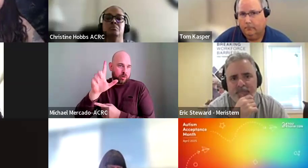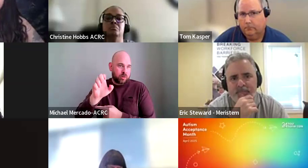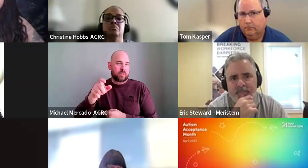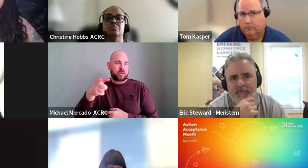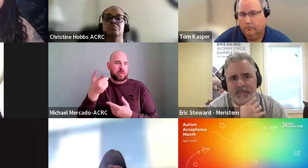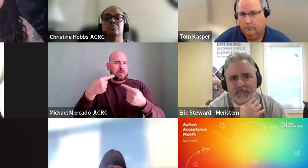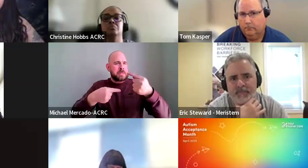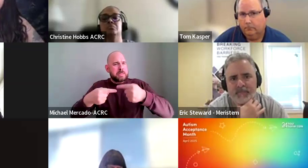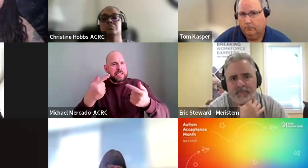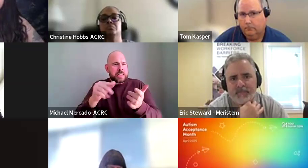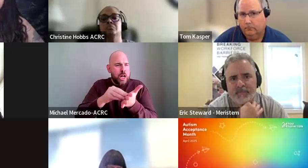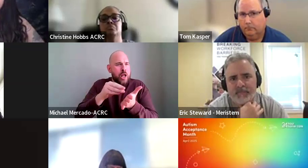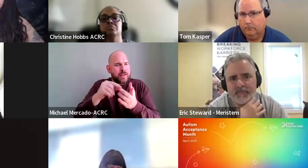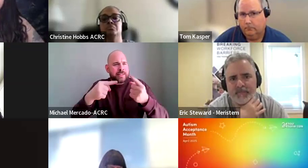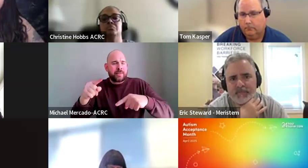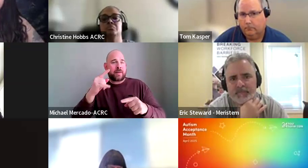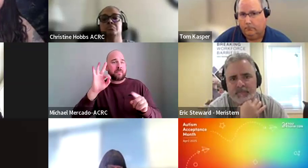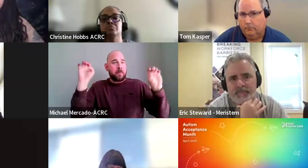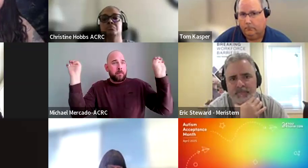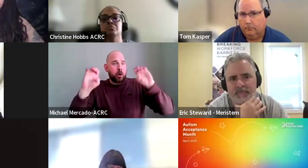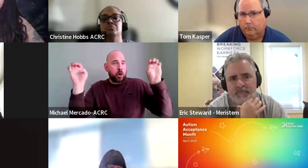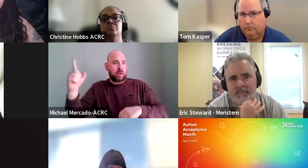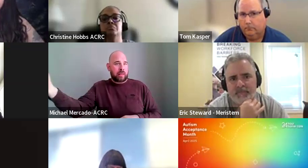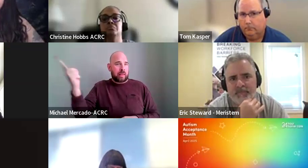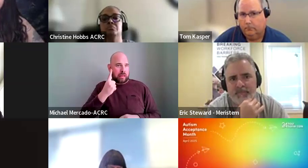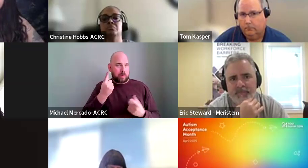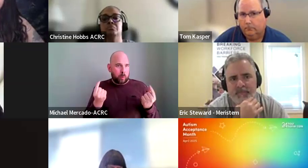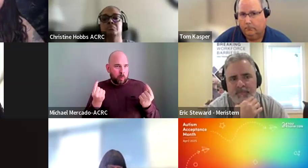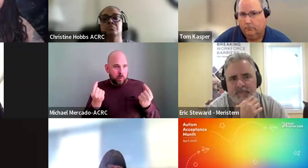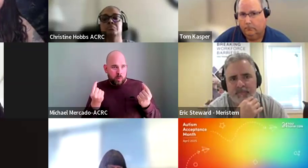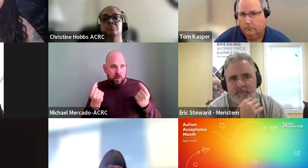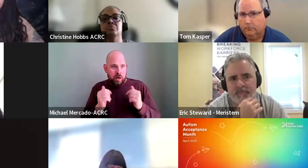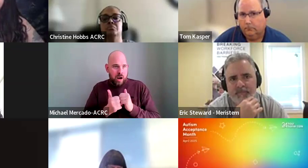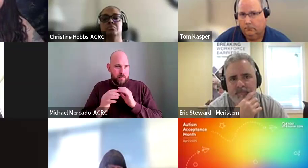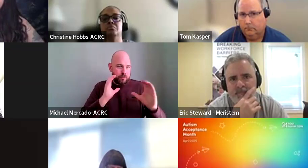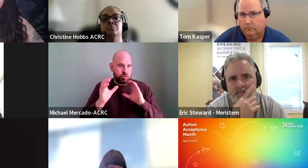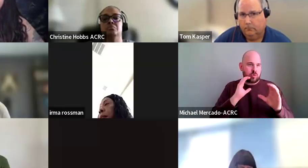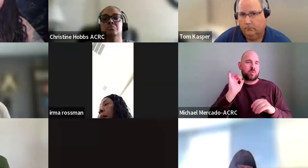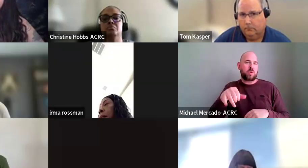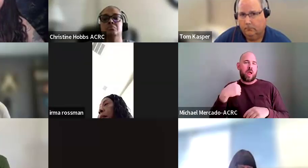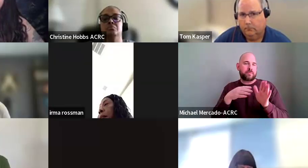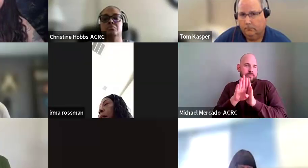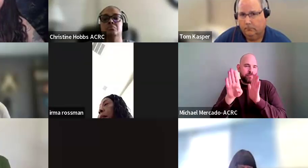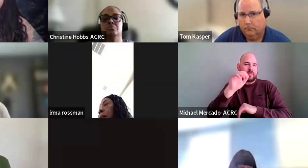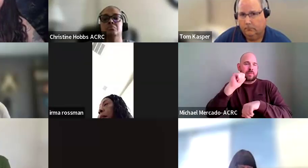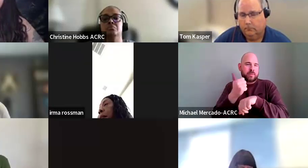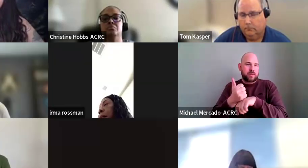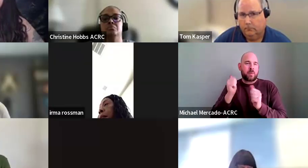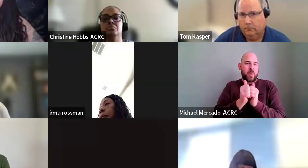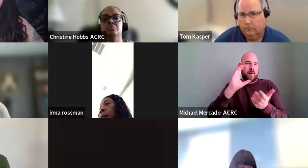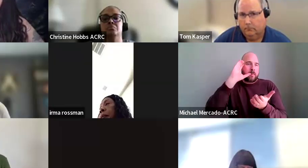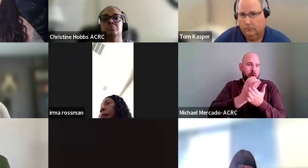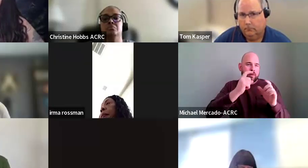if, let's say Michelle is learning sign language, but if there's an emergency, what would Michelle